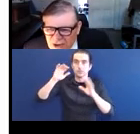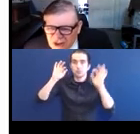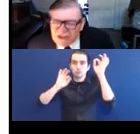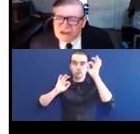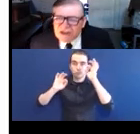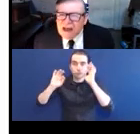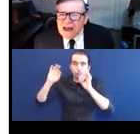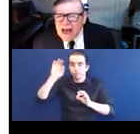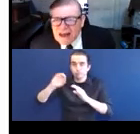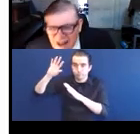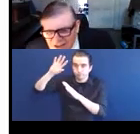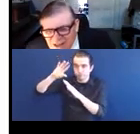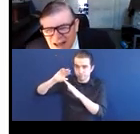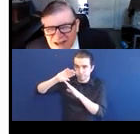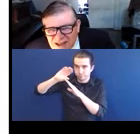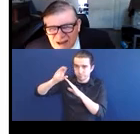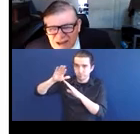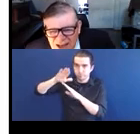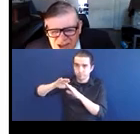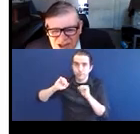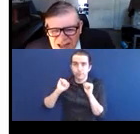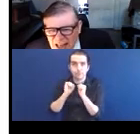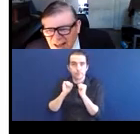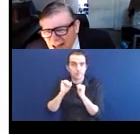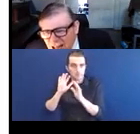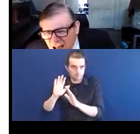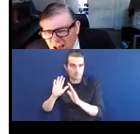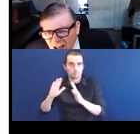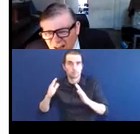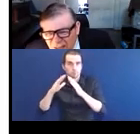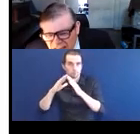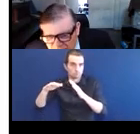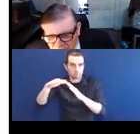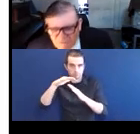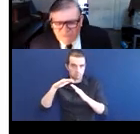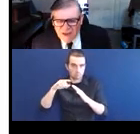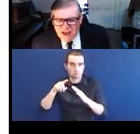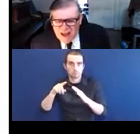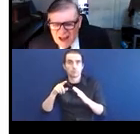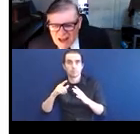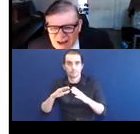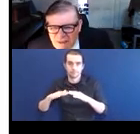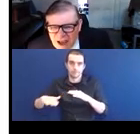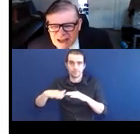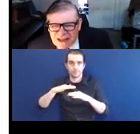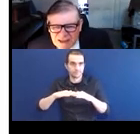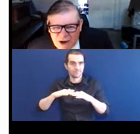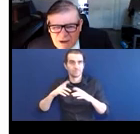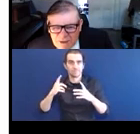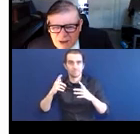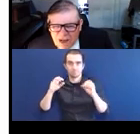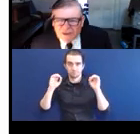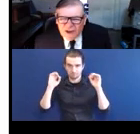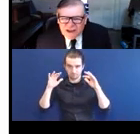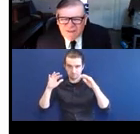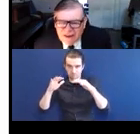trade unionists, and others, tenants associations in the capital. And they're amazed that so many